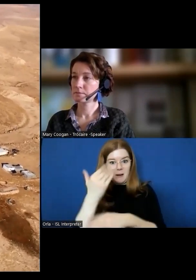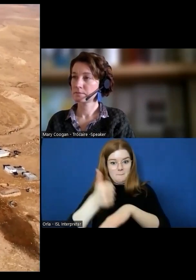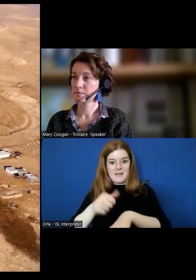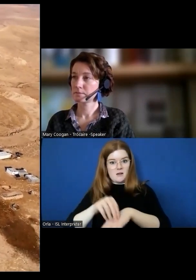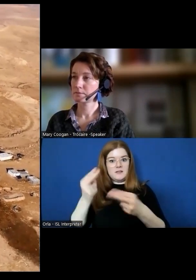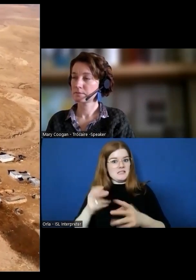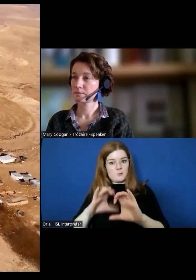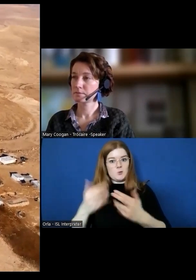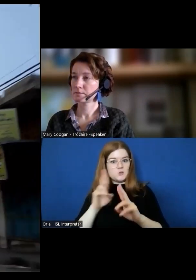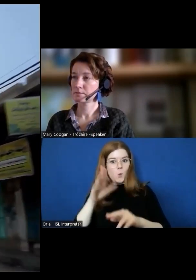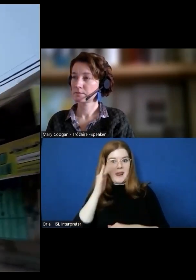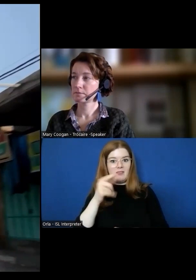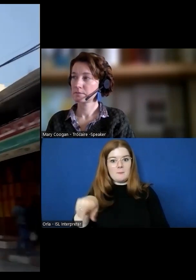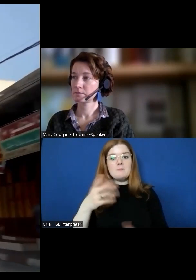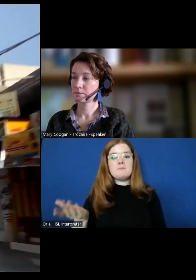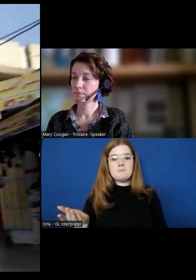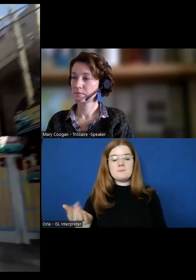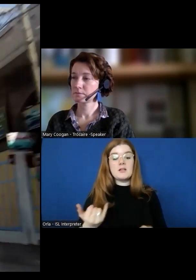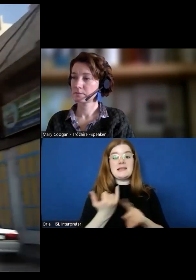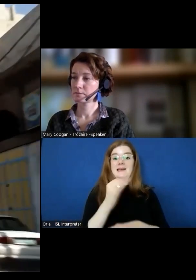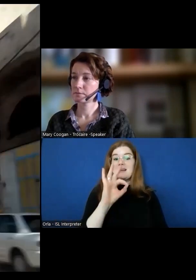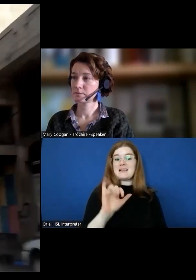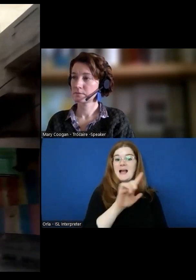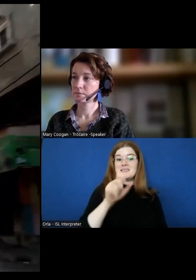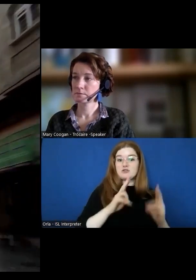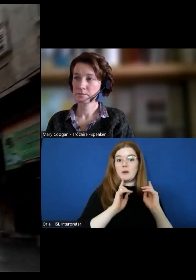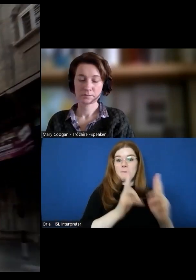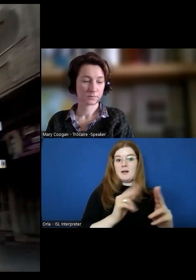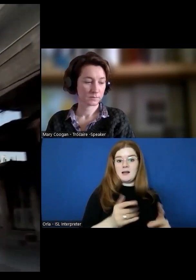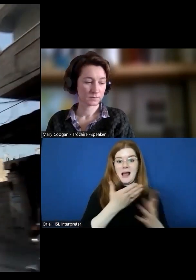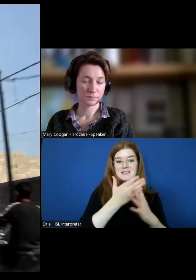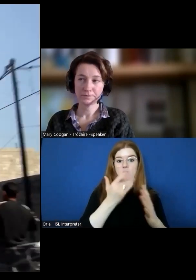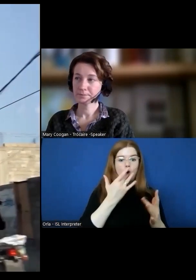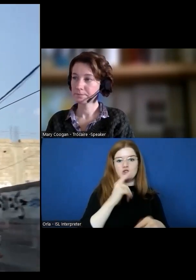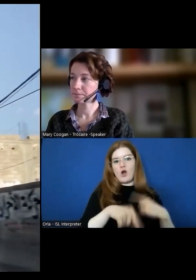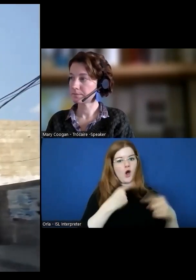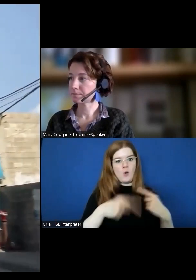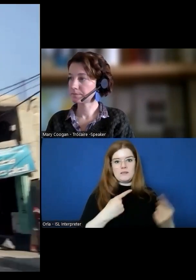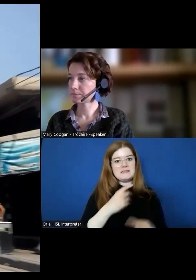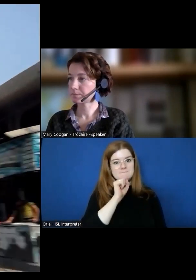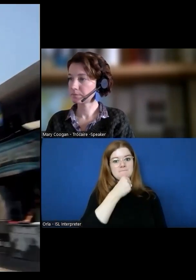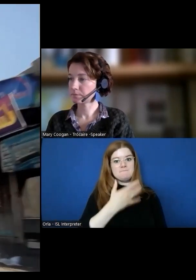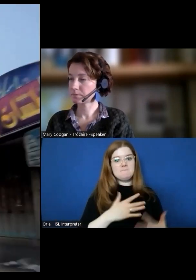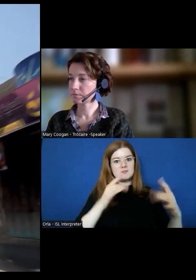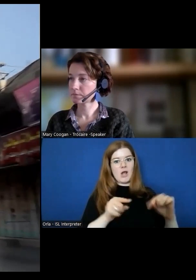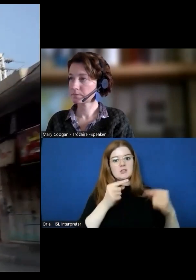community. In the Gaza Strip, access to water has always been a serious